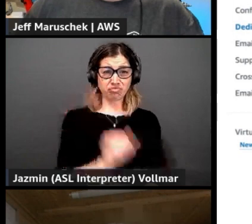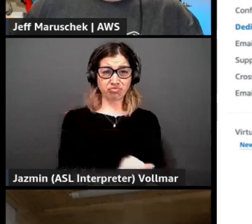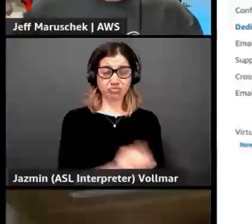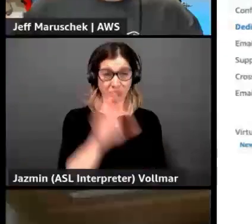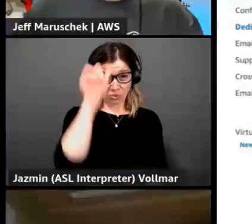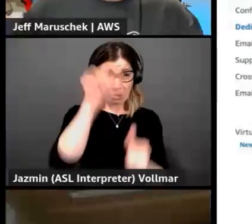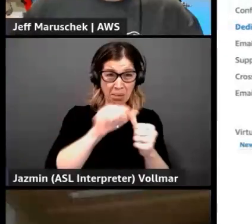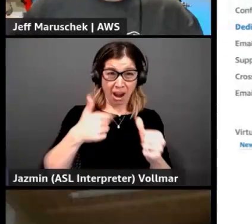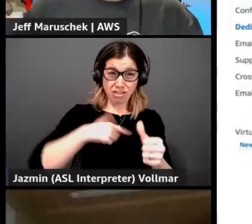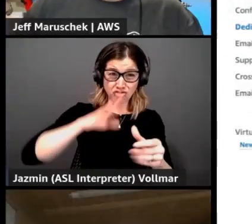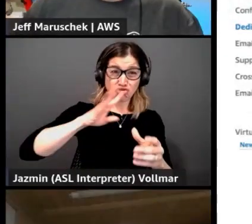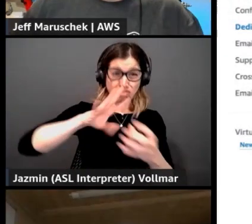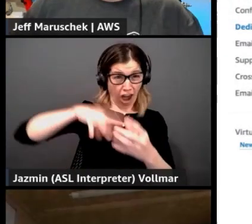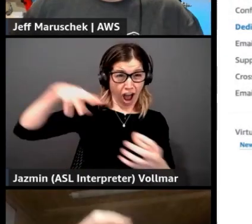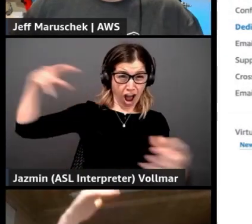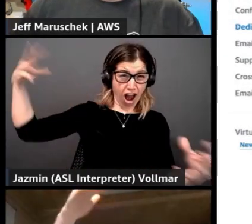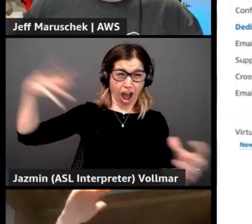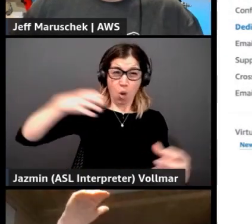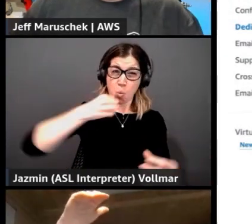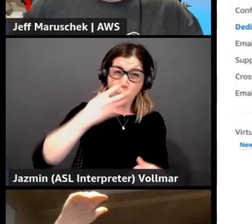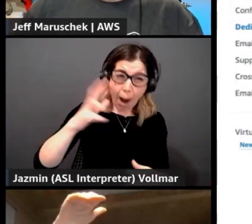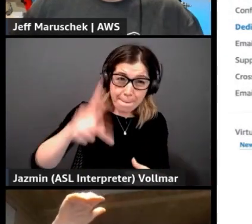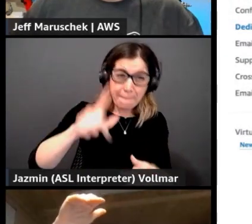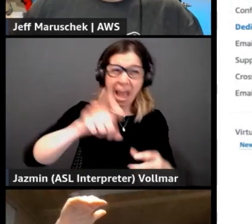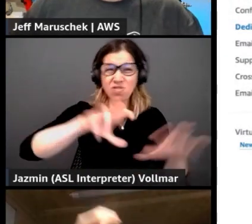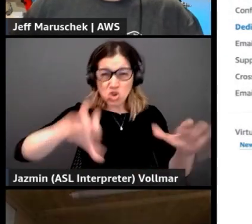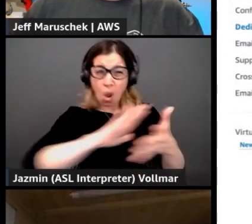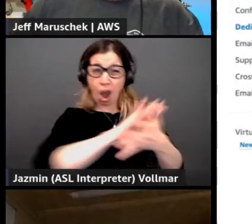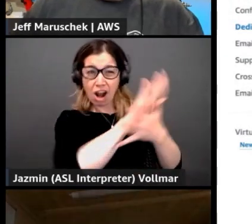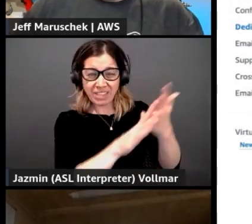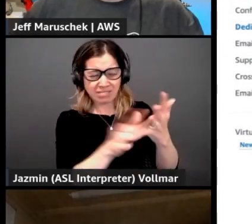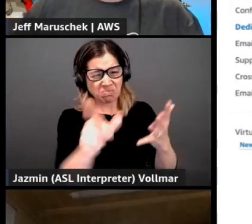need to do that because you've already warmed those IPs up. They already have capacity.